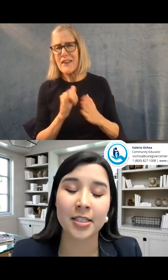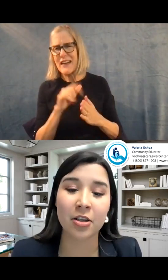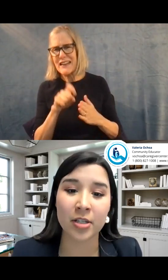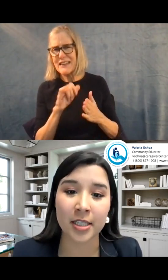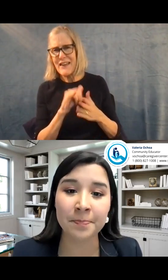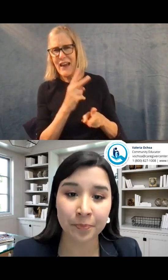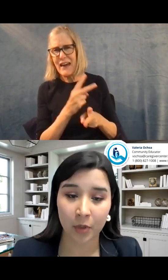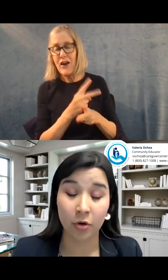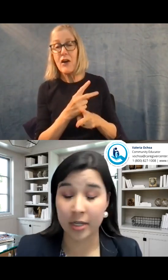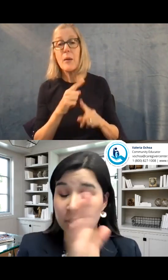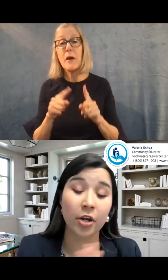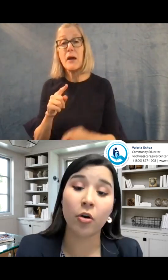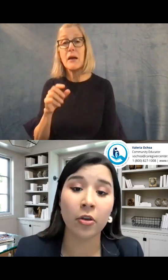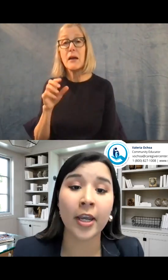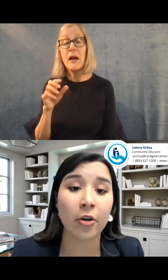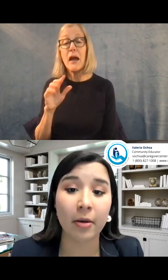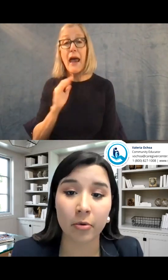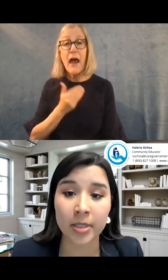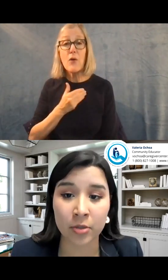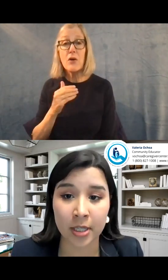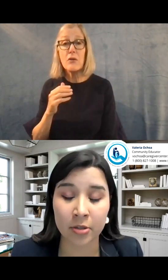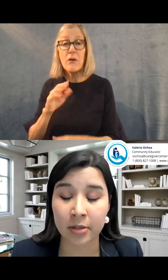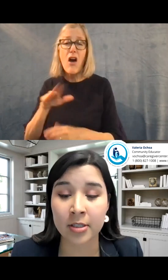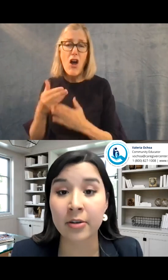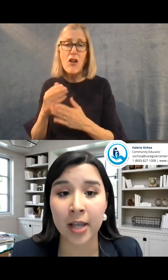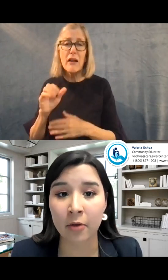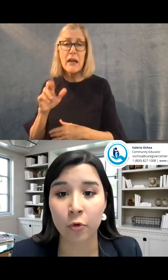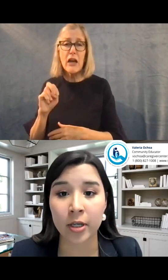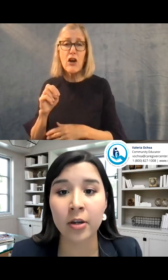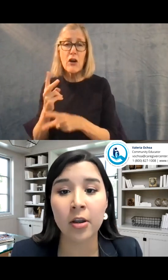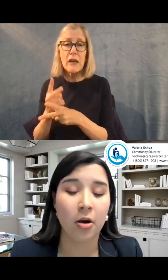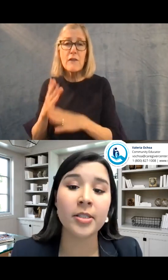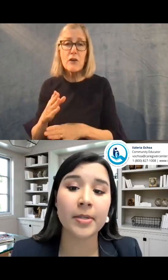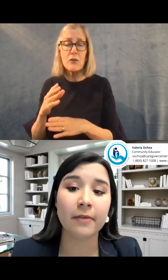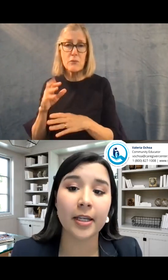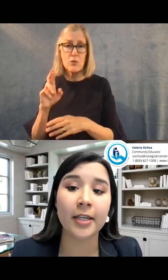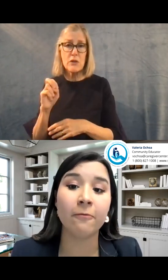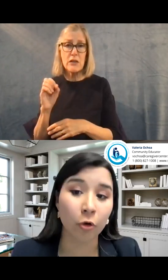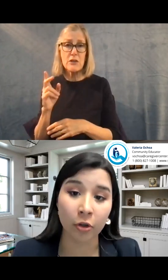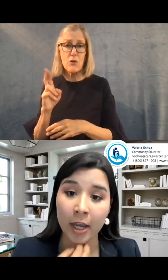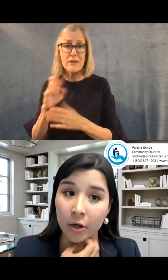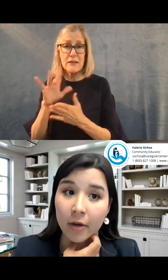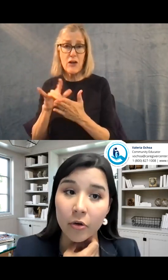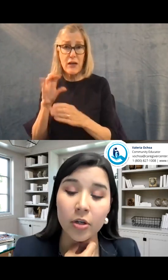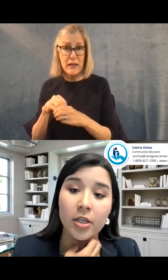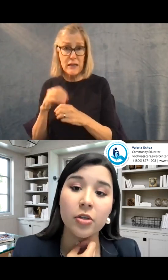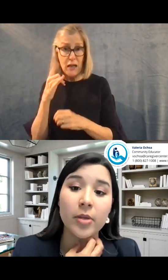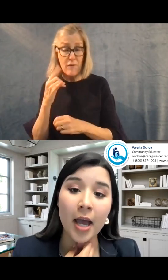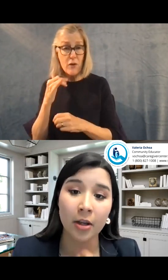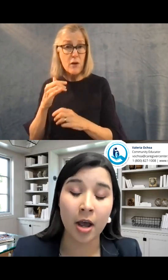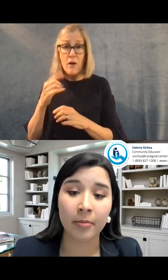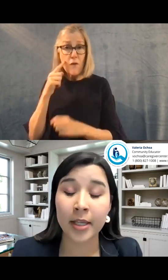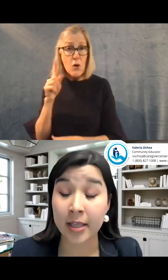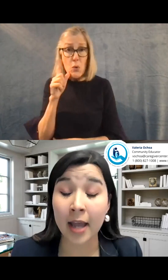at SCRC, or in general, all the caregiver resource centers in the state of California, are specifically for the caregiver. So